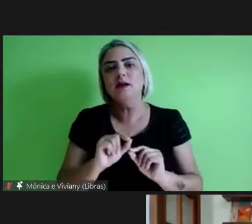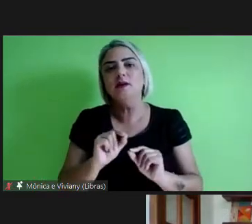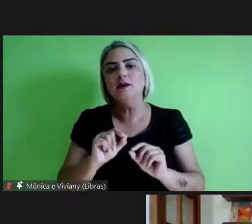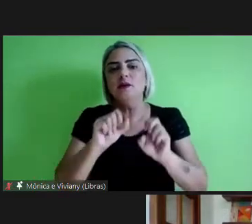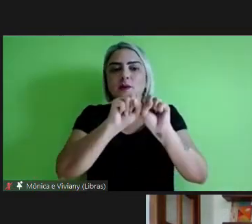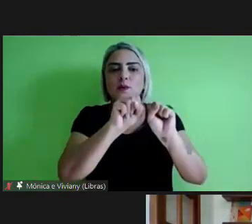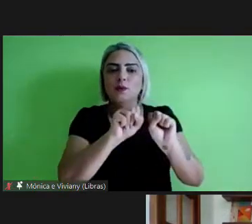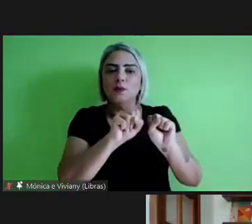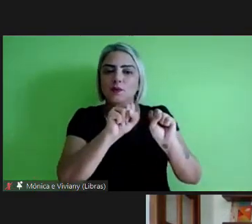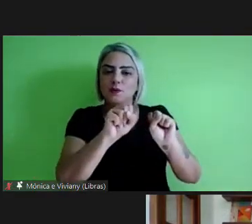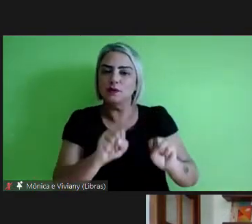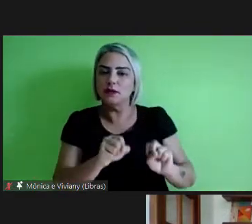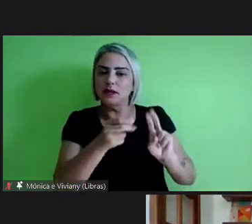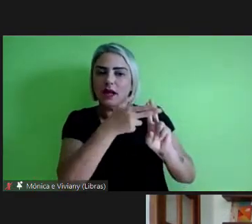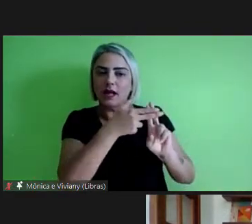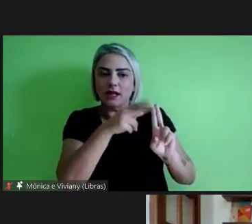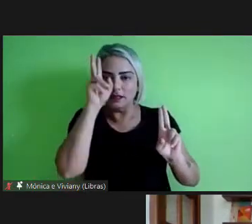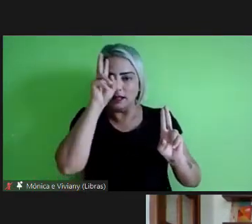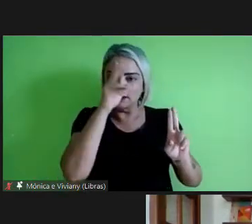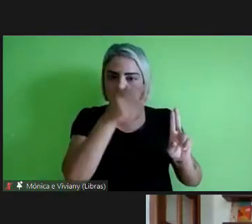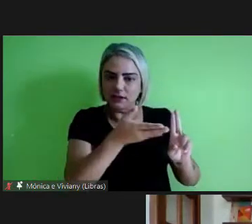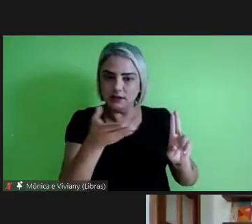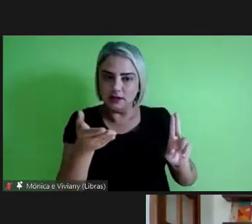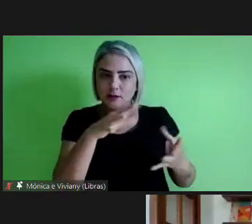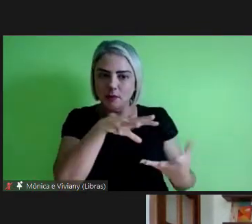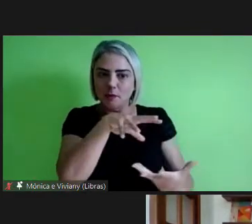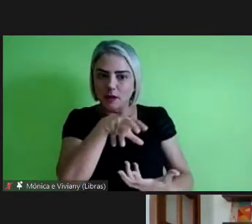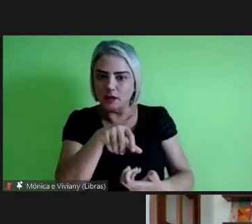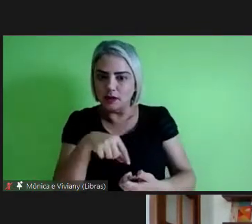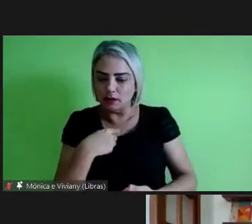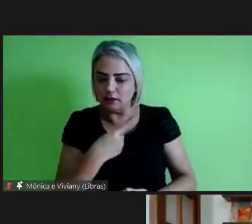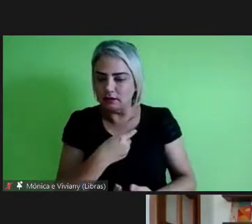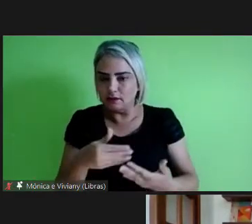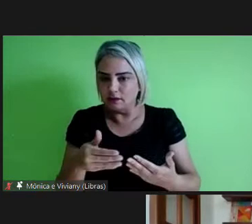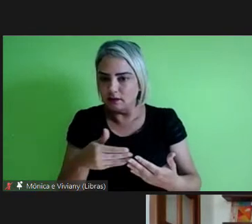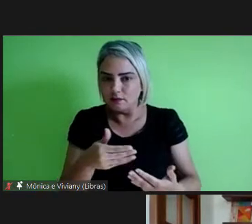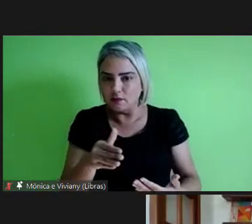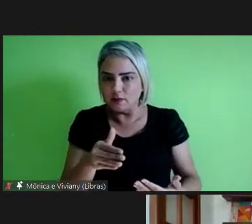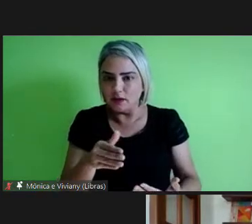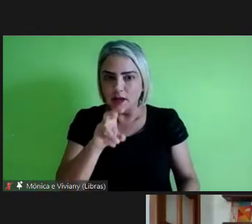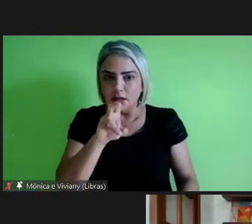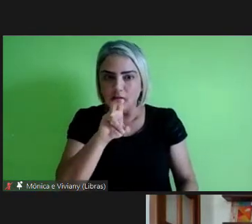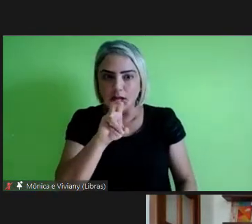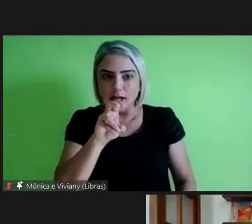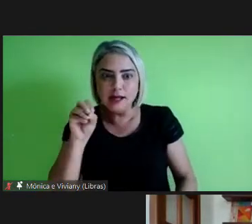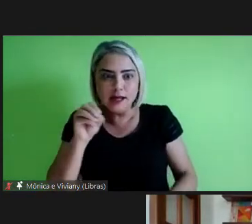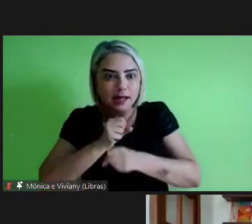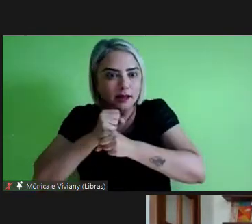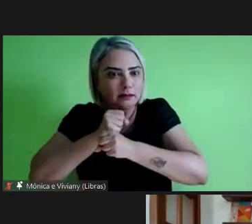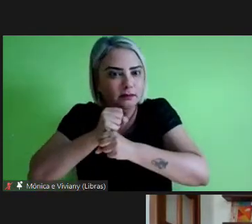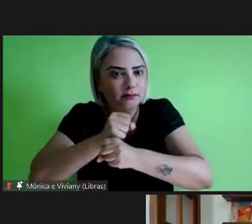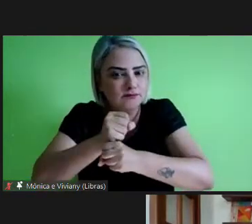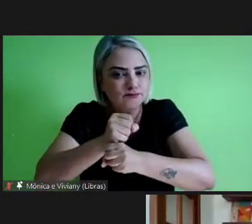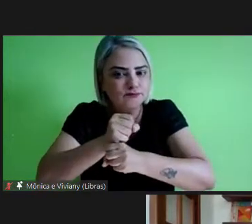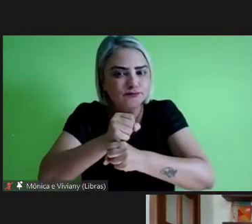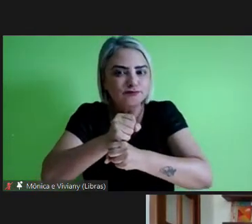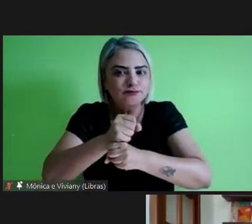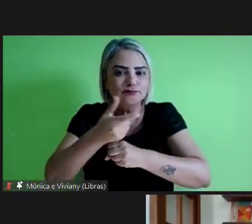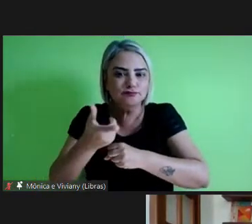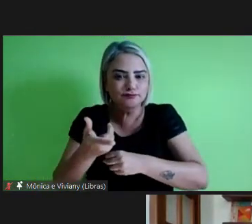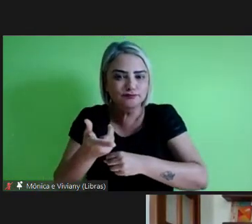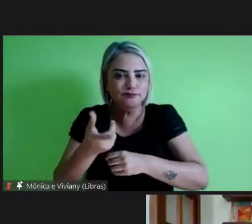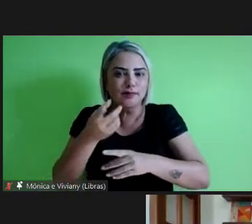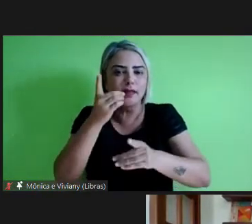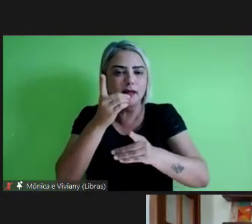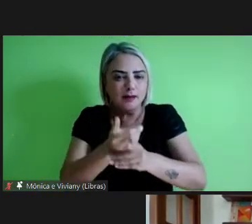That means that the unified health system is leaving a gift for the planet of at least 500 years of